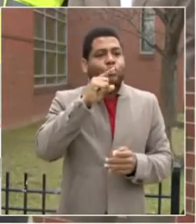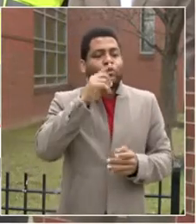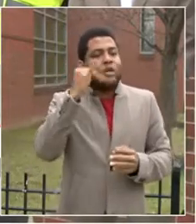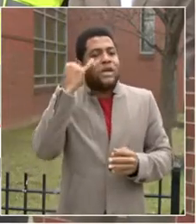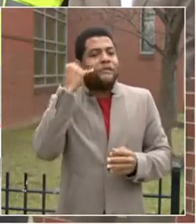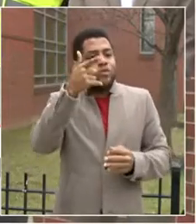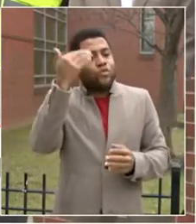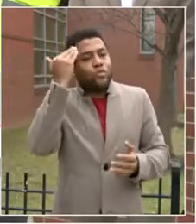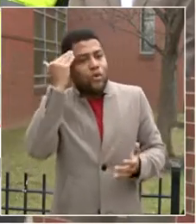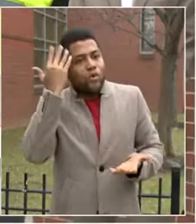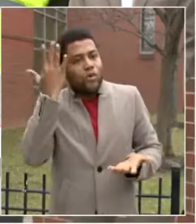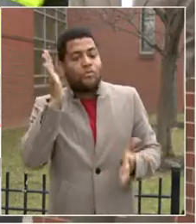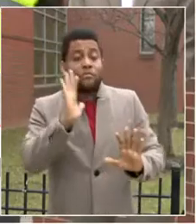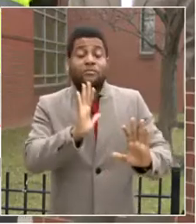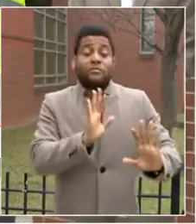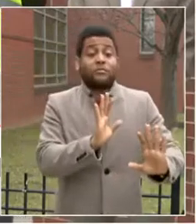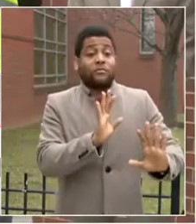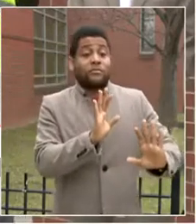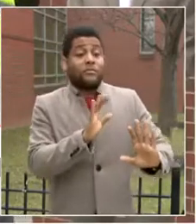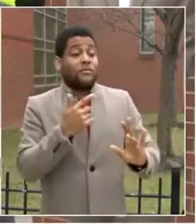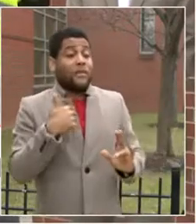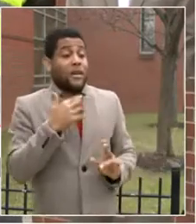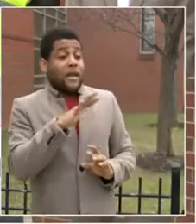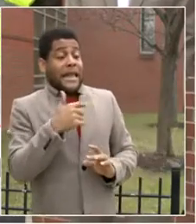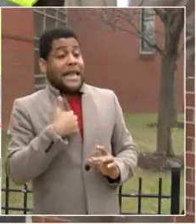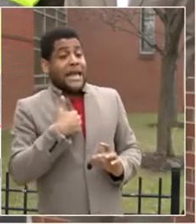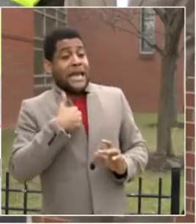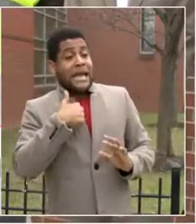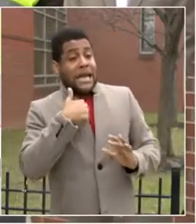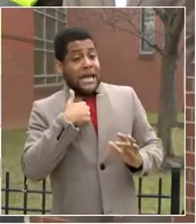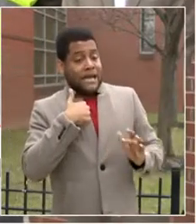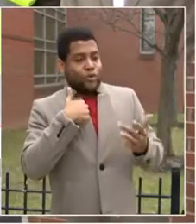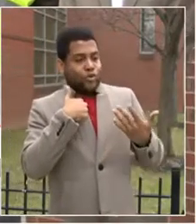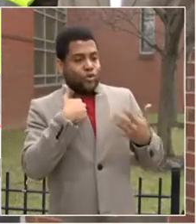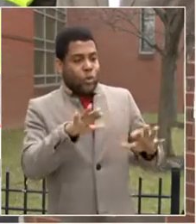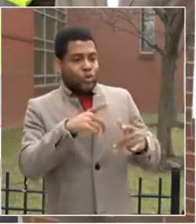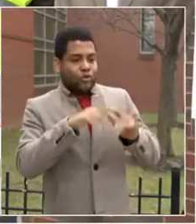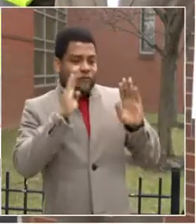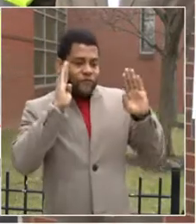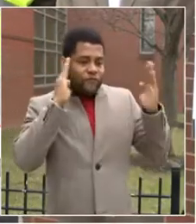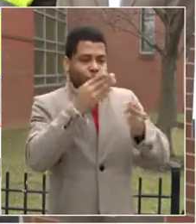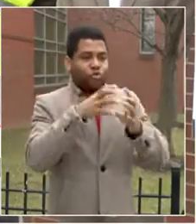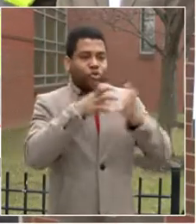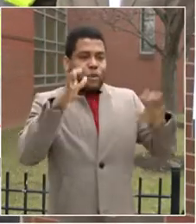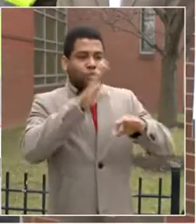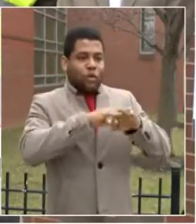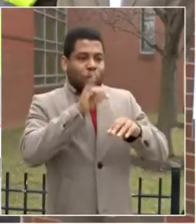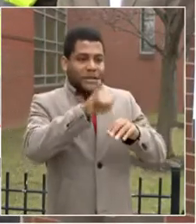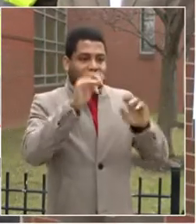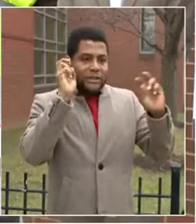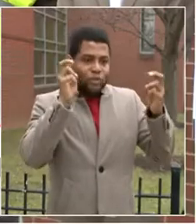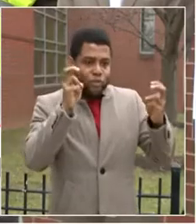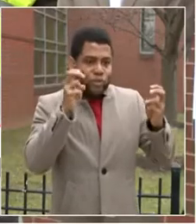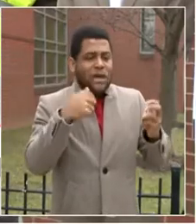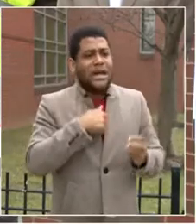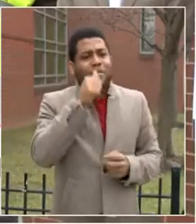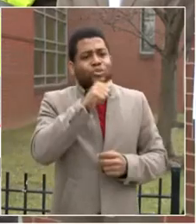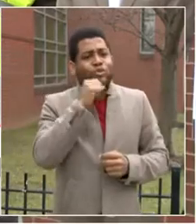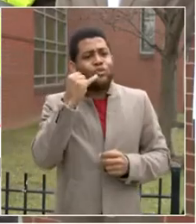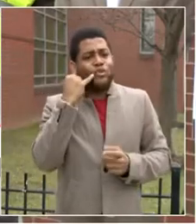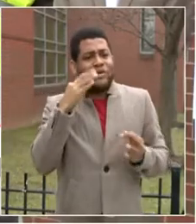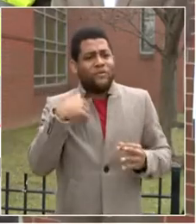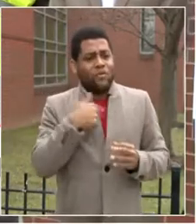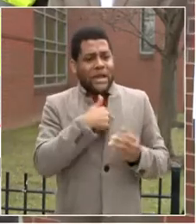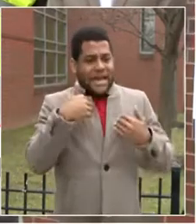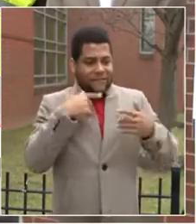much attention on that particular issue. I don't know that we've had the same, and we don't want to see the same incidents as we've seen